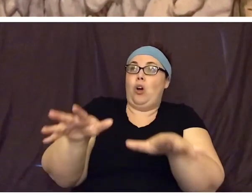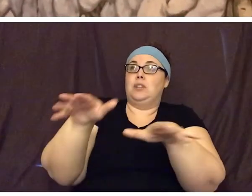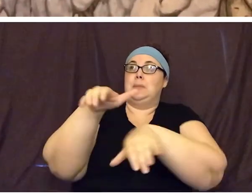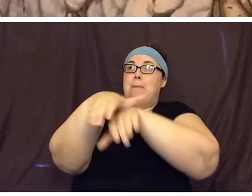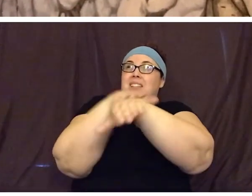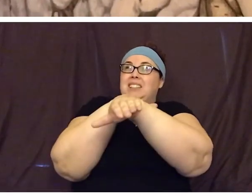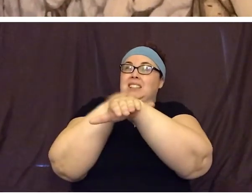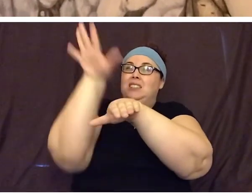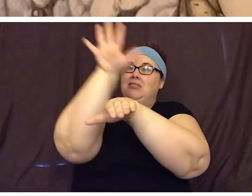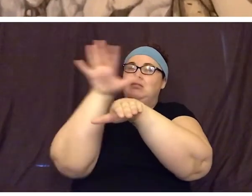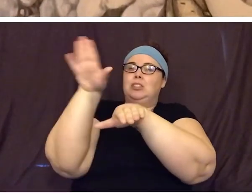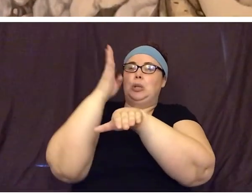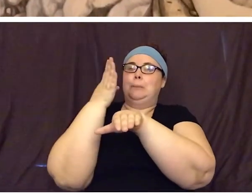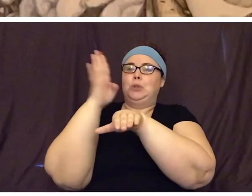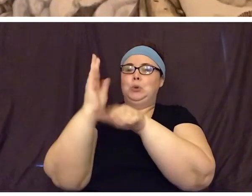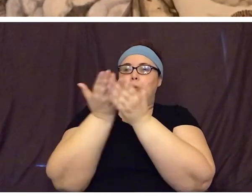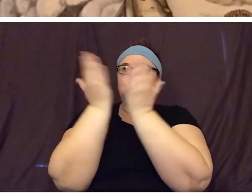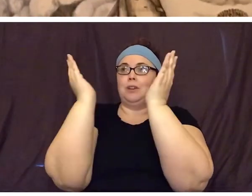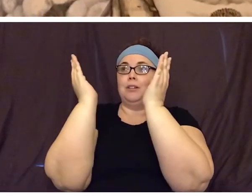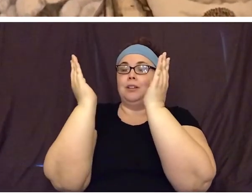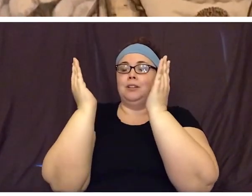silhouetted against the blue sky.